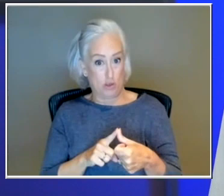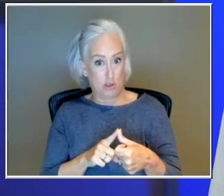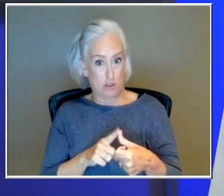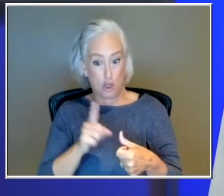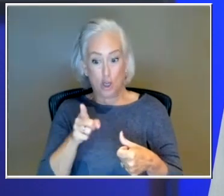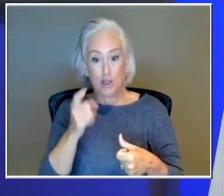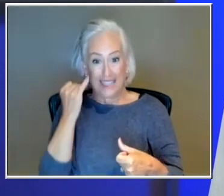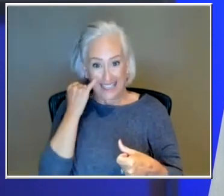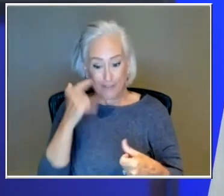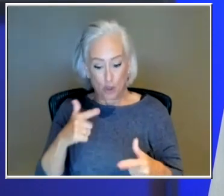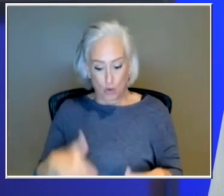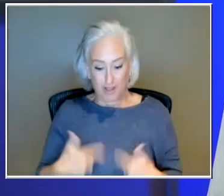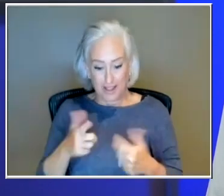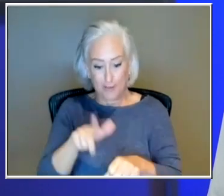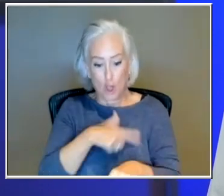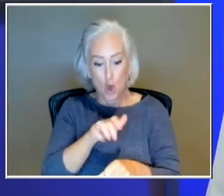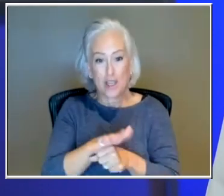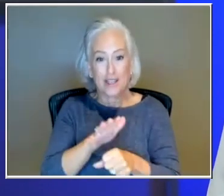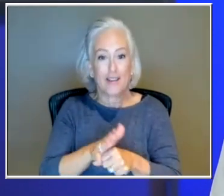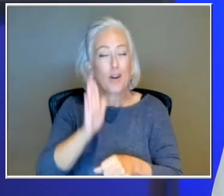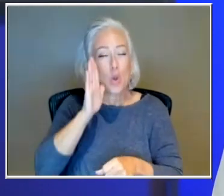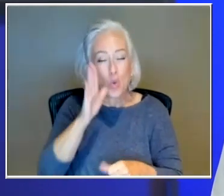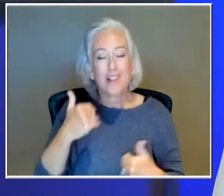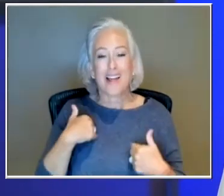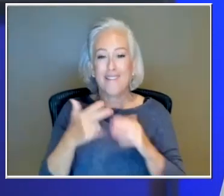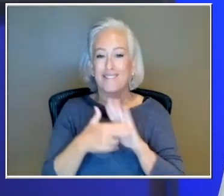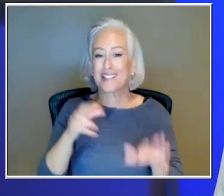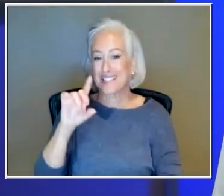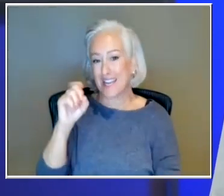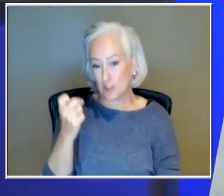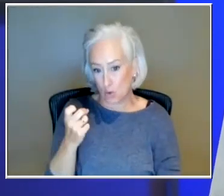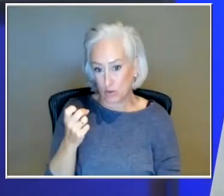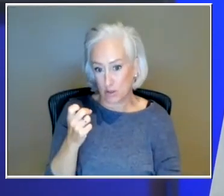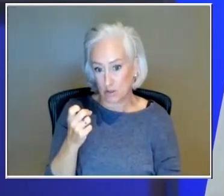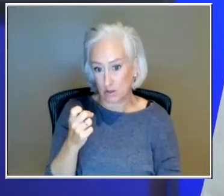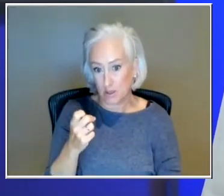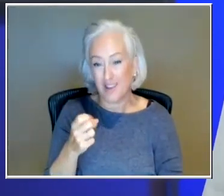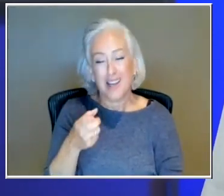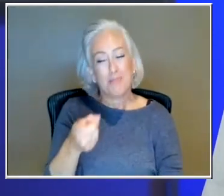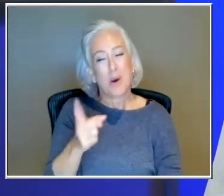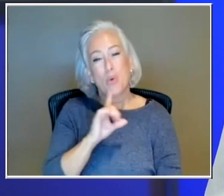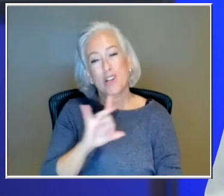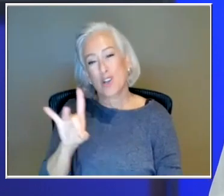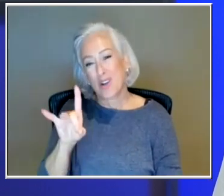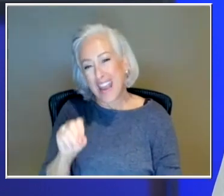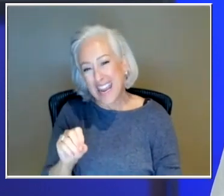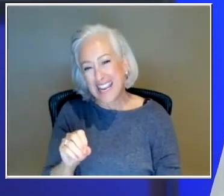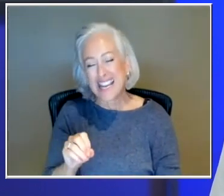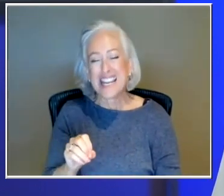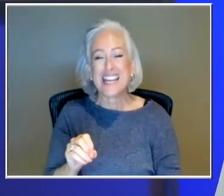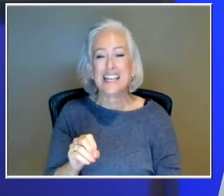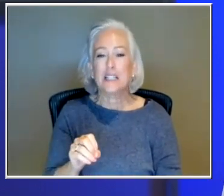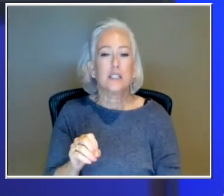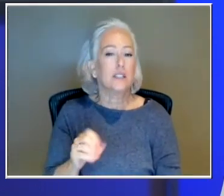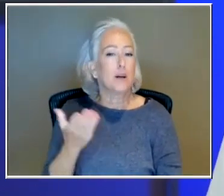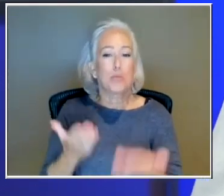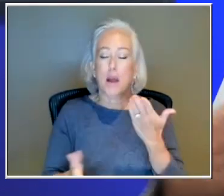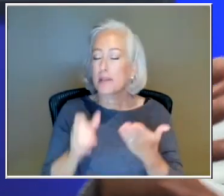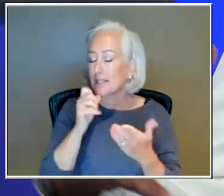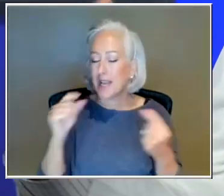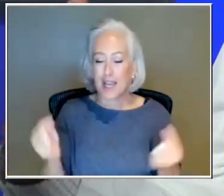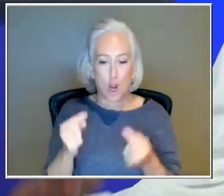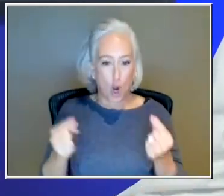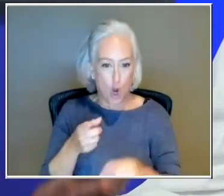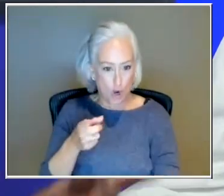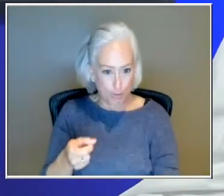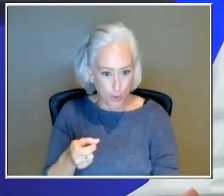be diagnosed, but often the ones that you diagnose by the time you're in your 80s aren't prostate cancers that are going to harm you. So we understand that there is